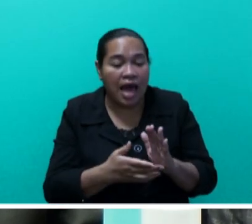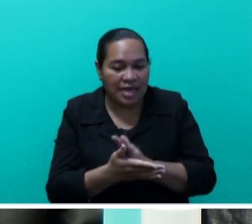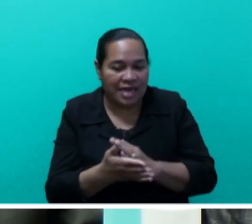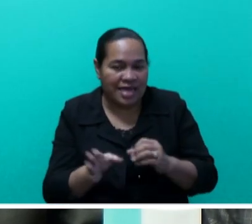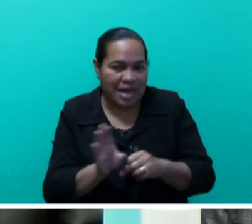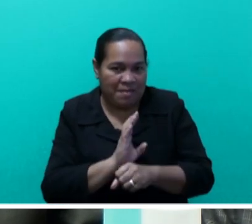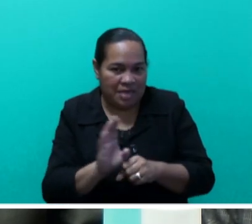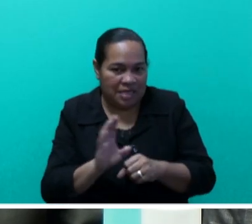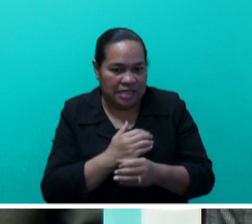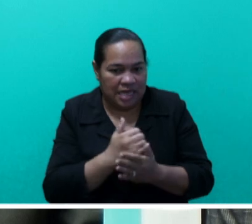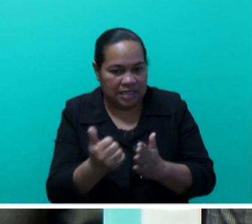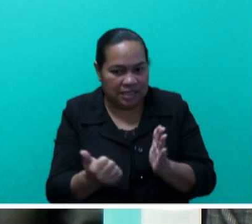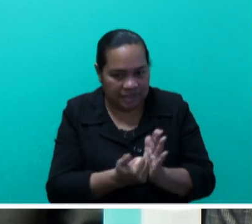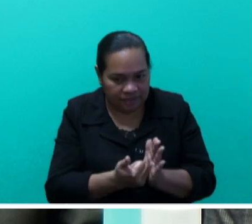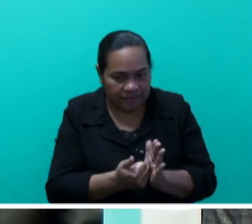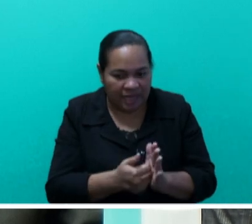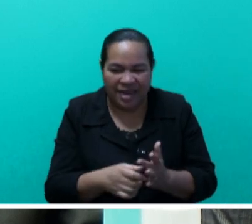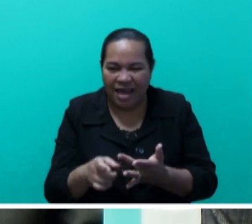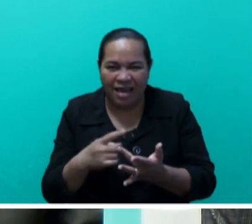and the National Payment Systems Act.